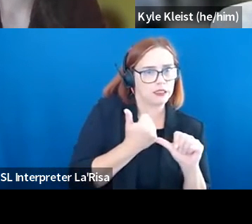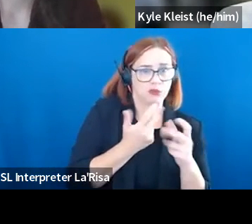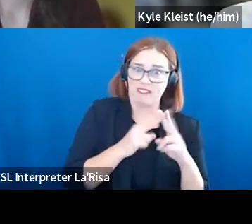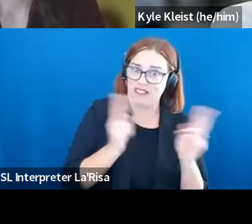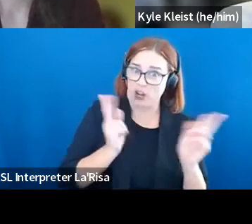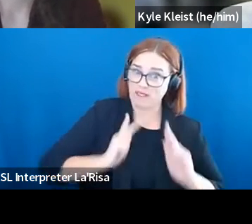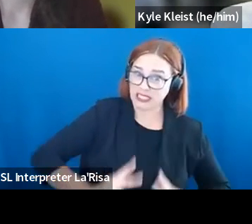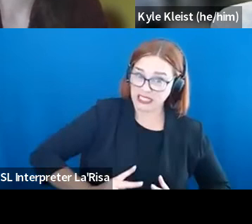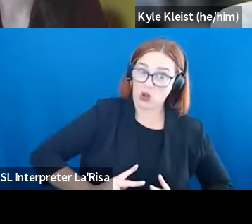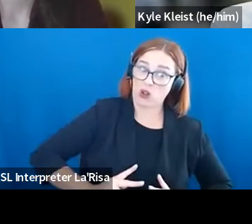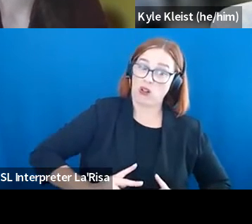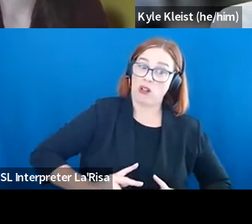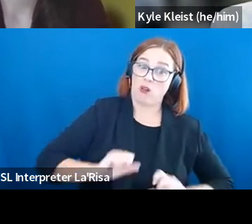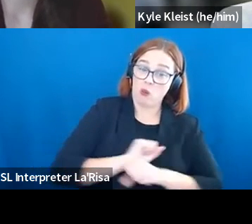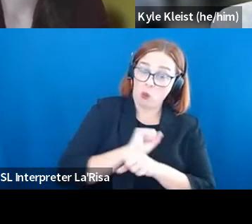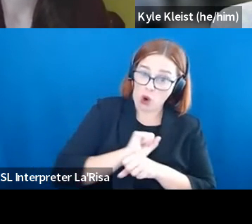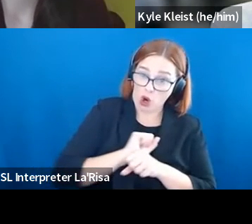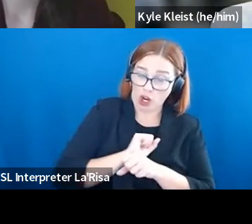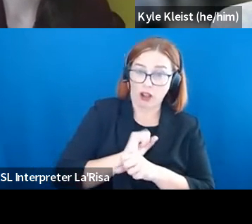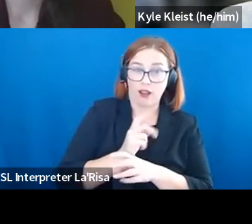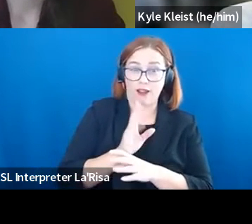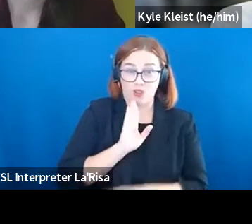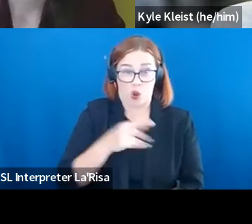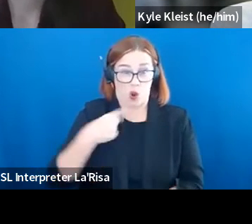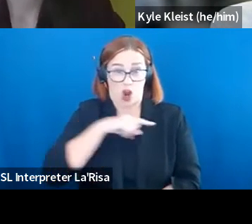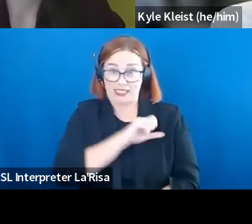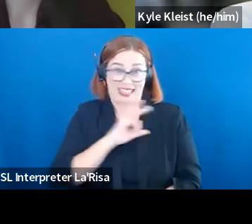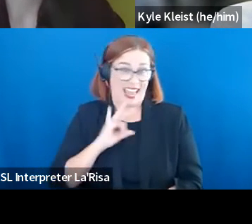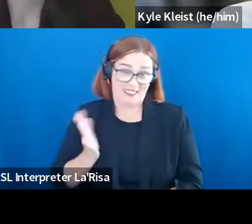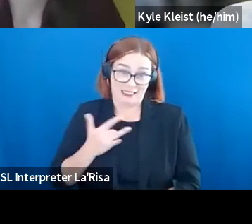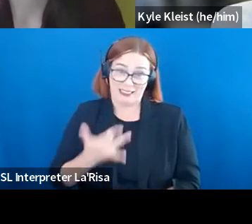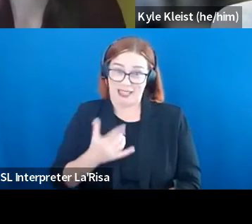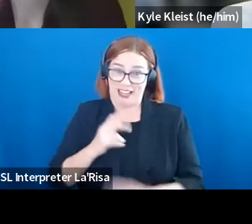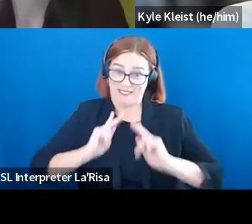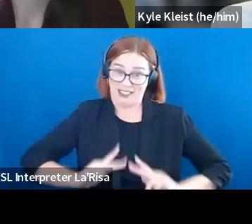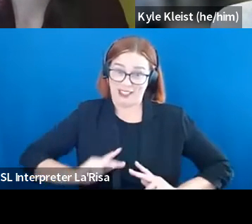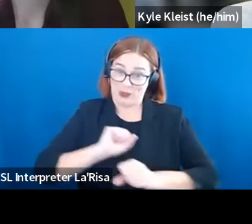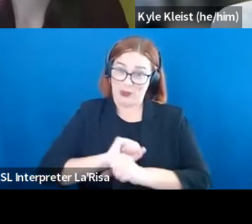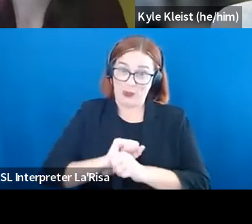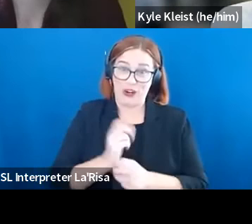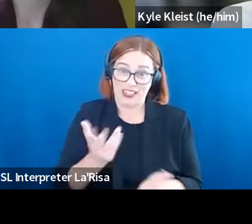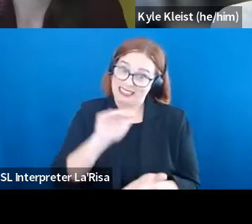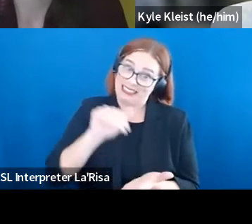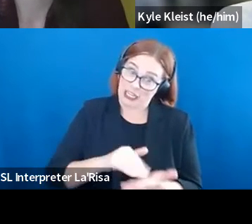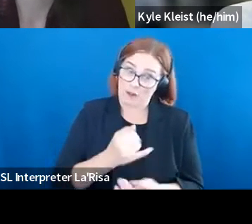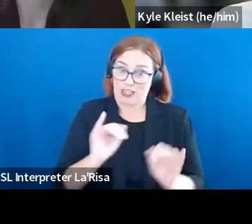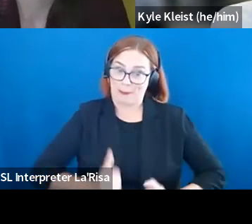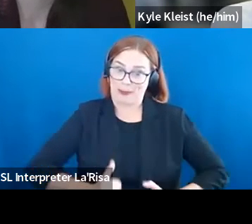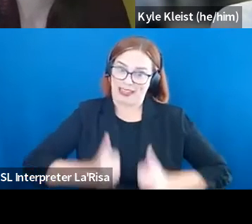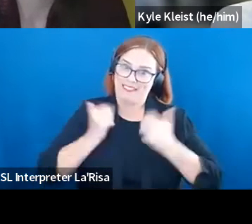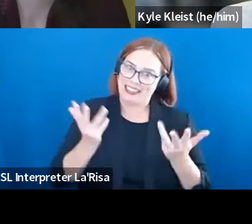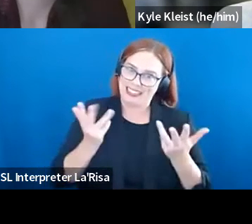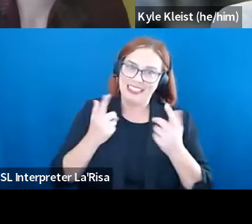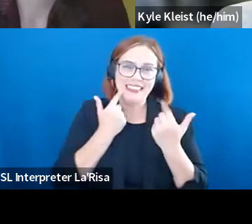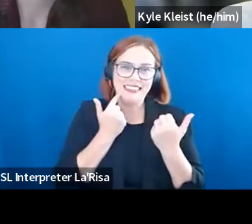our staff is not, we don't do physical work. That's not our thing, right? At Centers for Independent Living, but we all did our